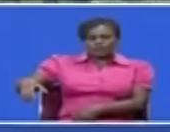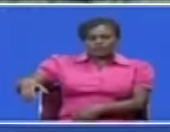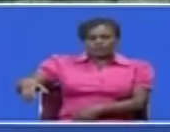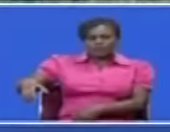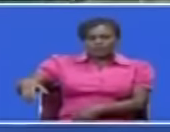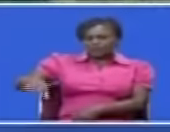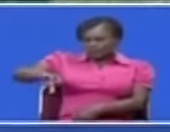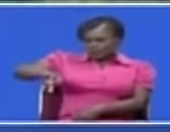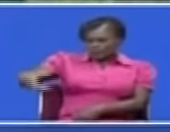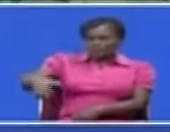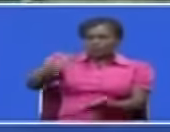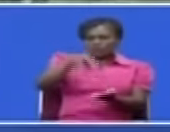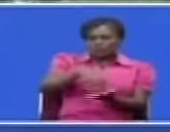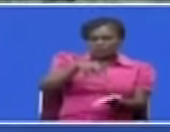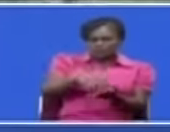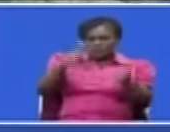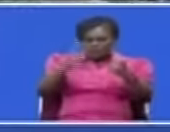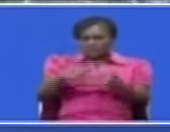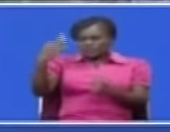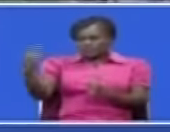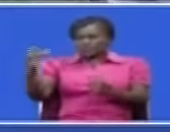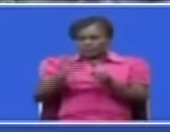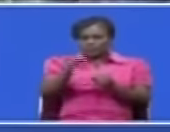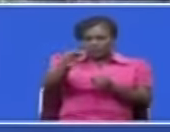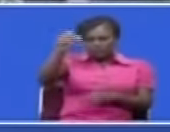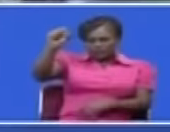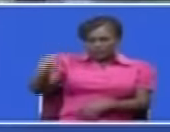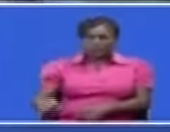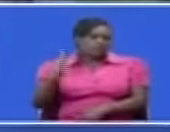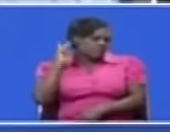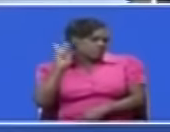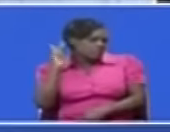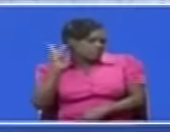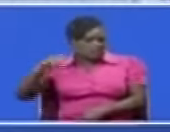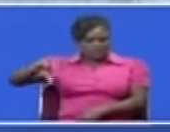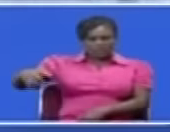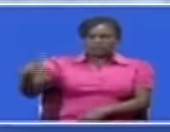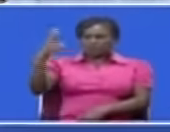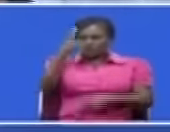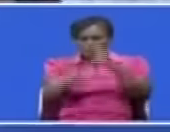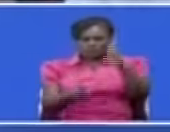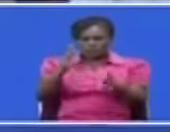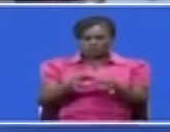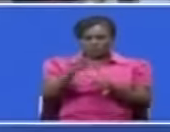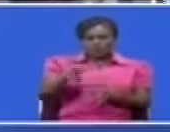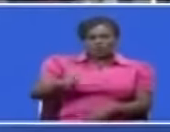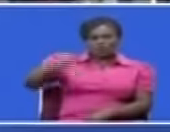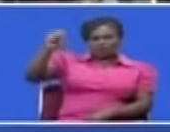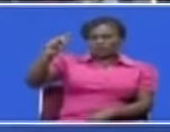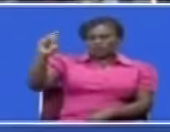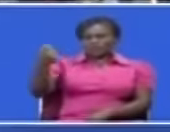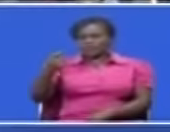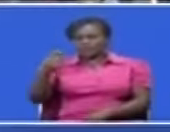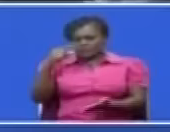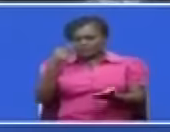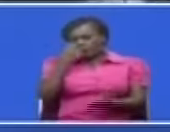The town is situated about 63 kilometers south of Kisii Town and 22 kilometers north of the